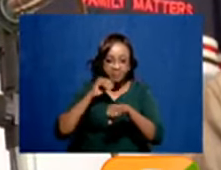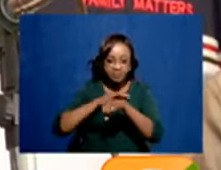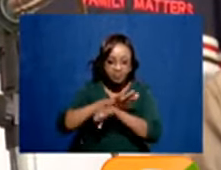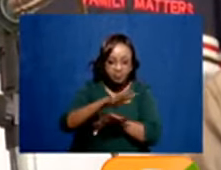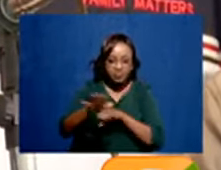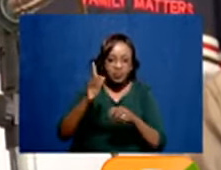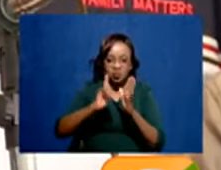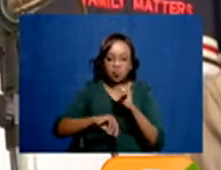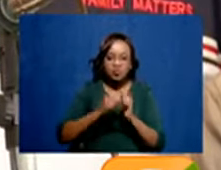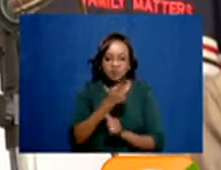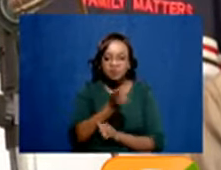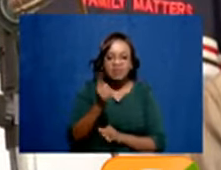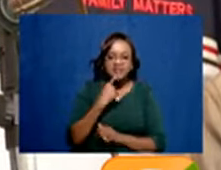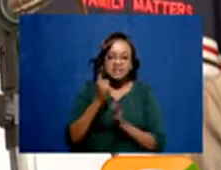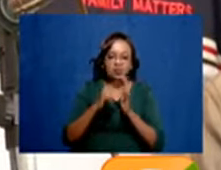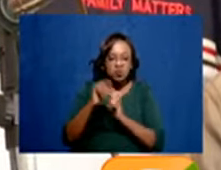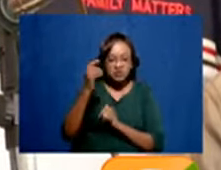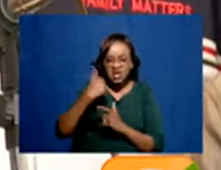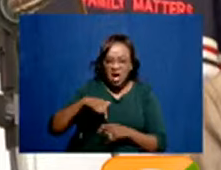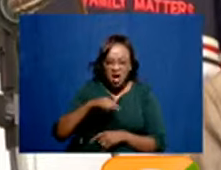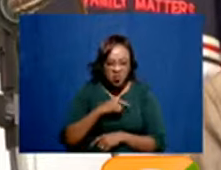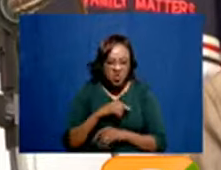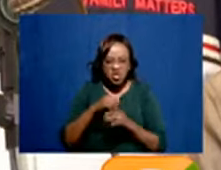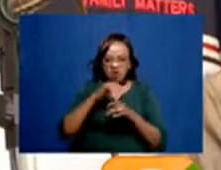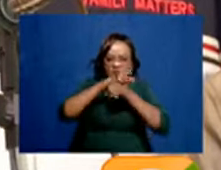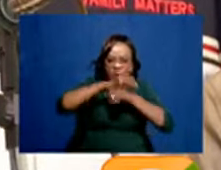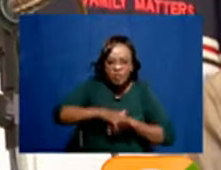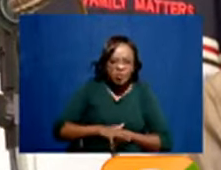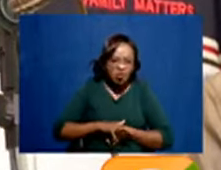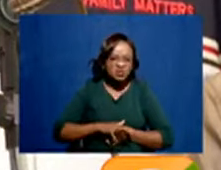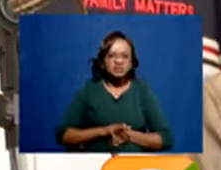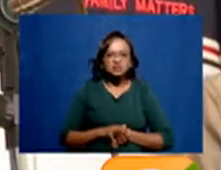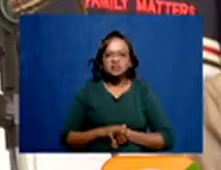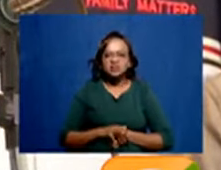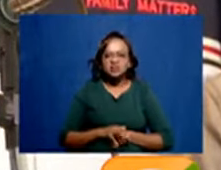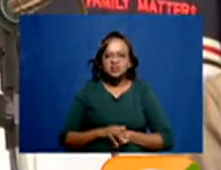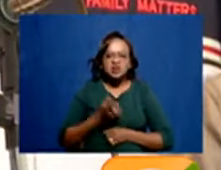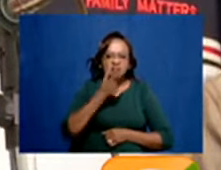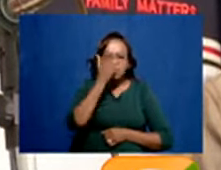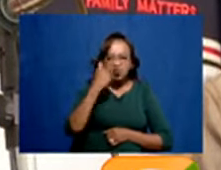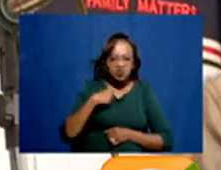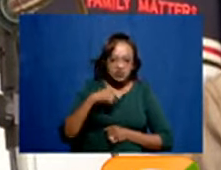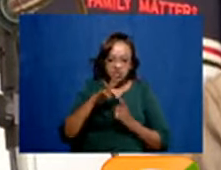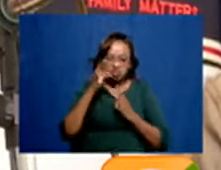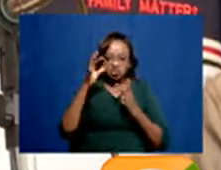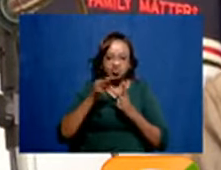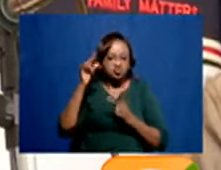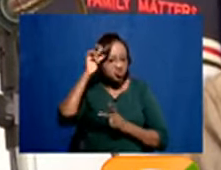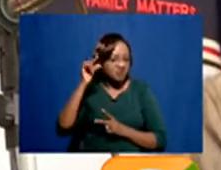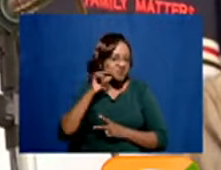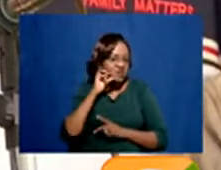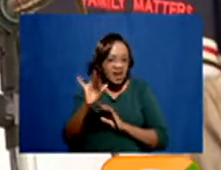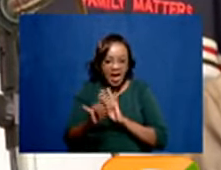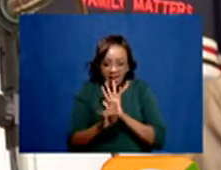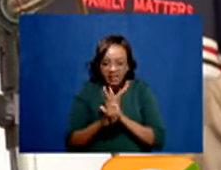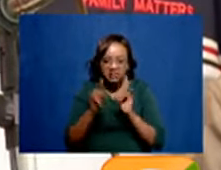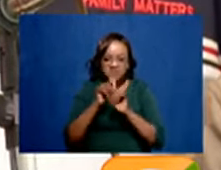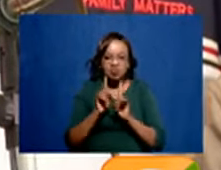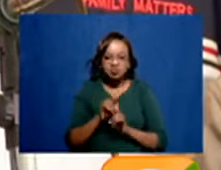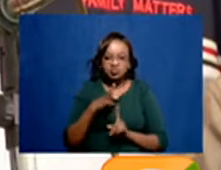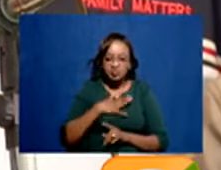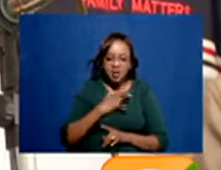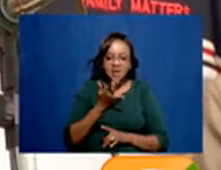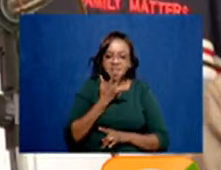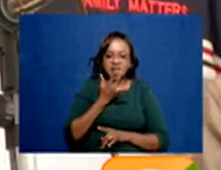that there is discrimination on the basis of sexual orientation and gender identity, which is